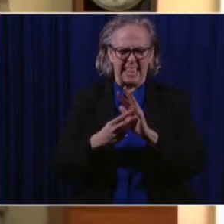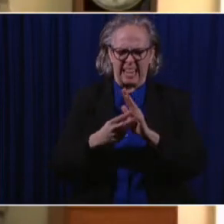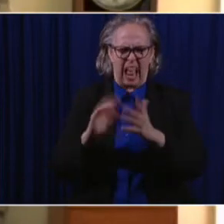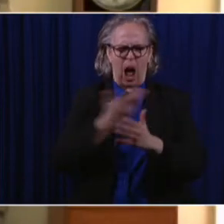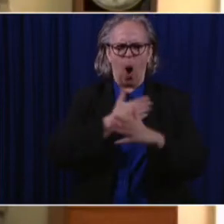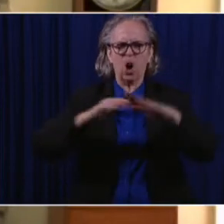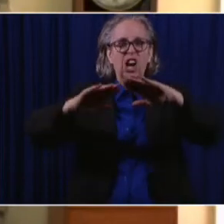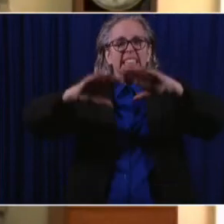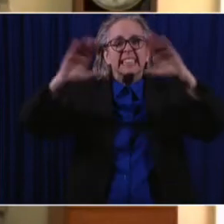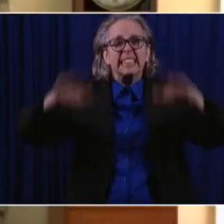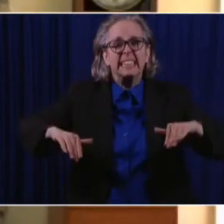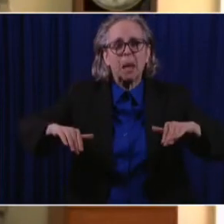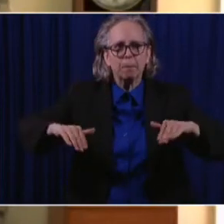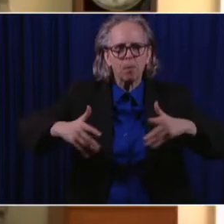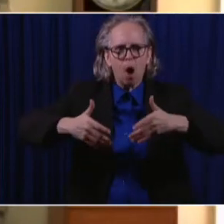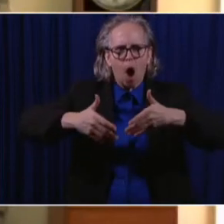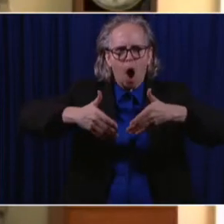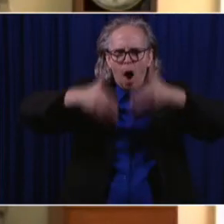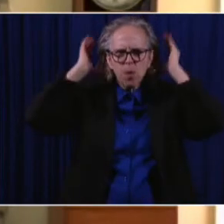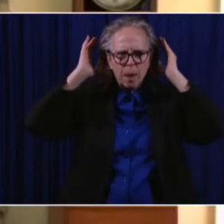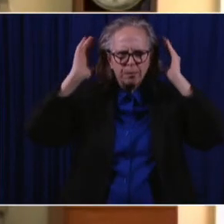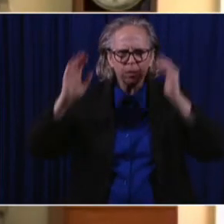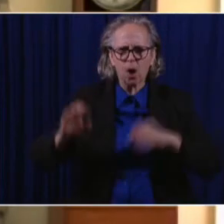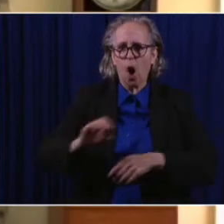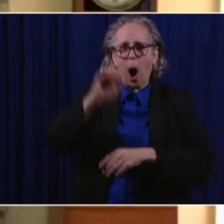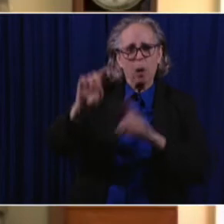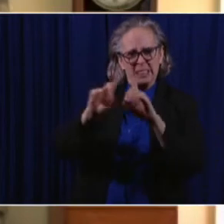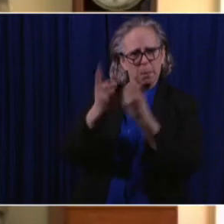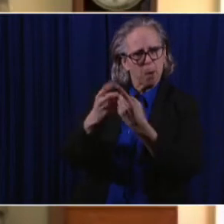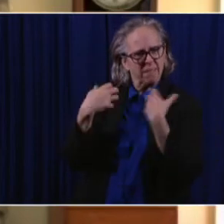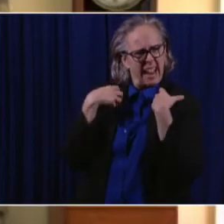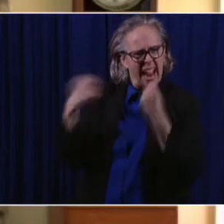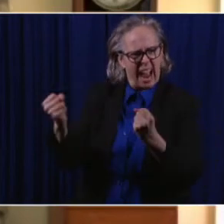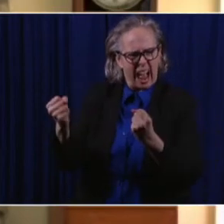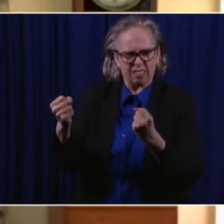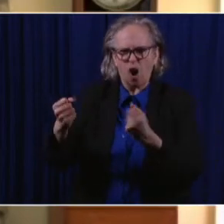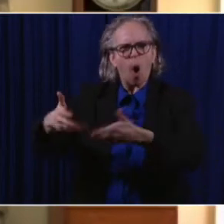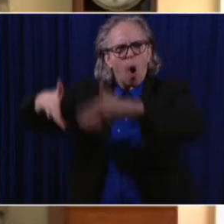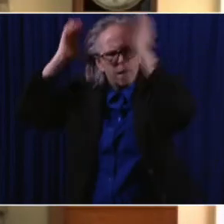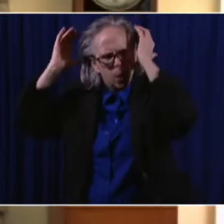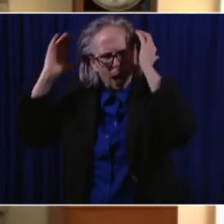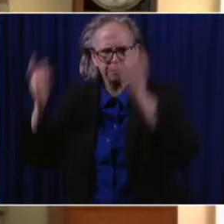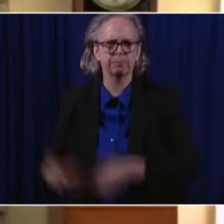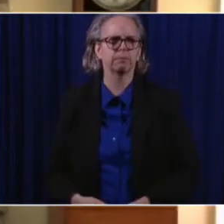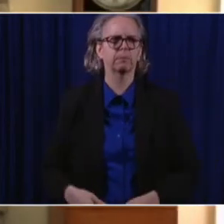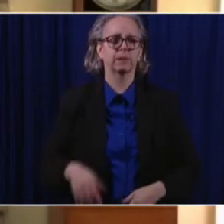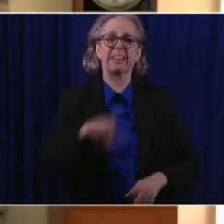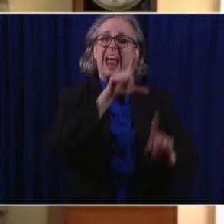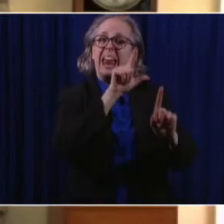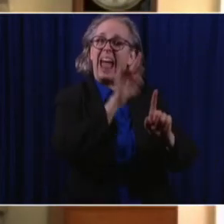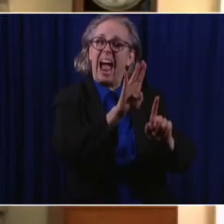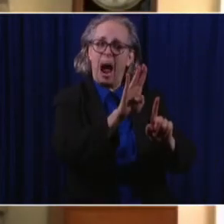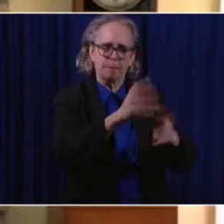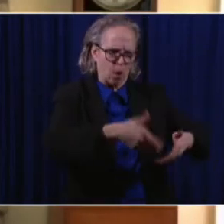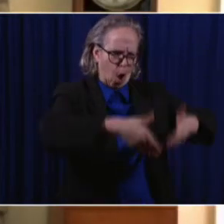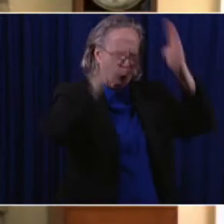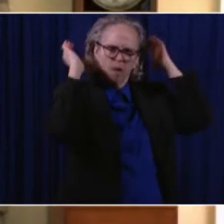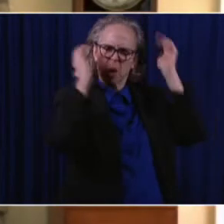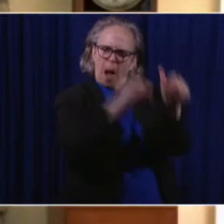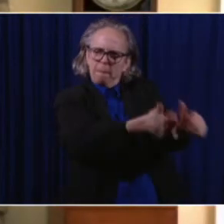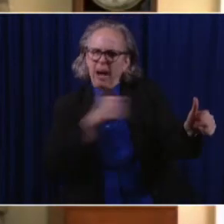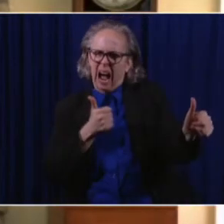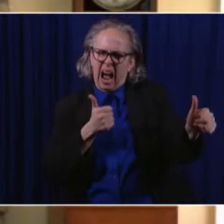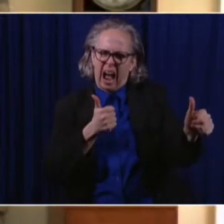it's also causing some problems in regard to the laboratories and getting all this information through. So there's 2 things